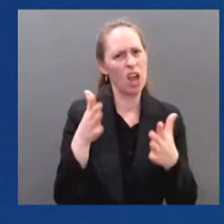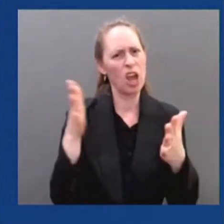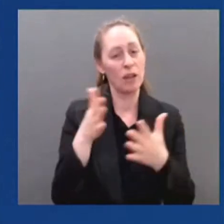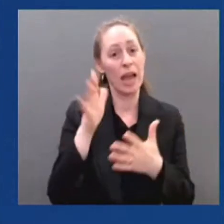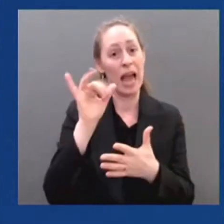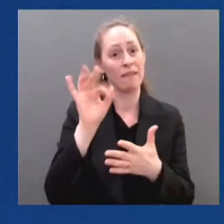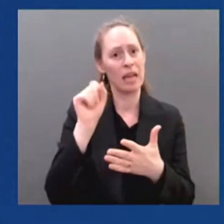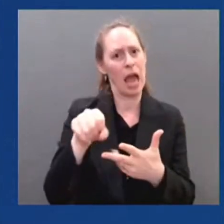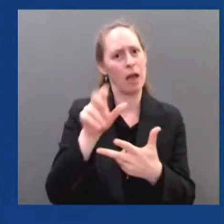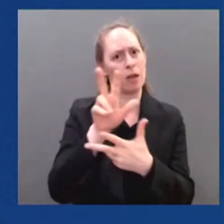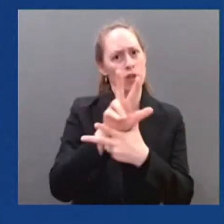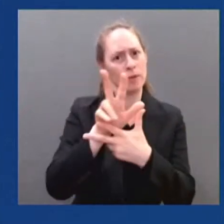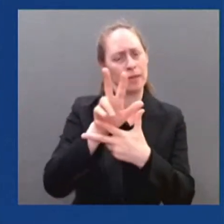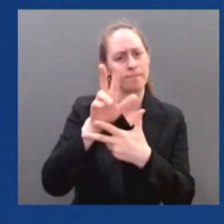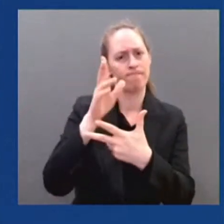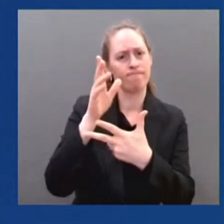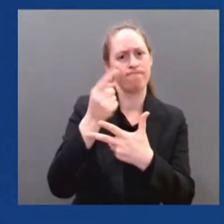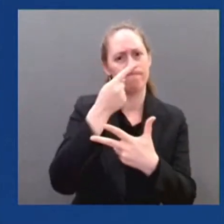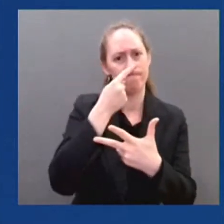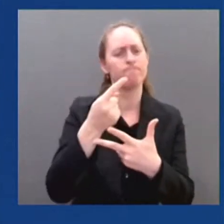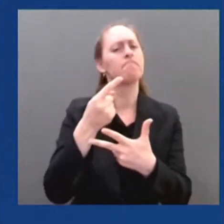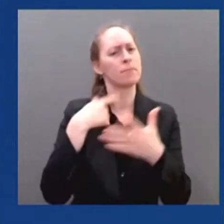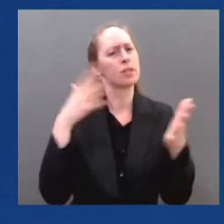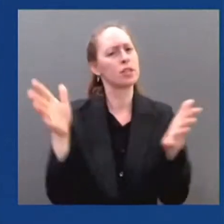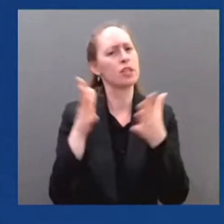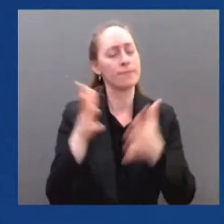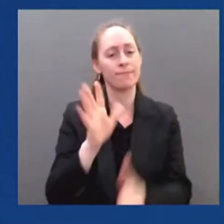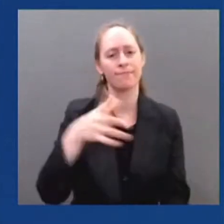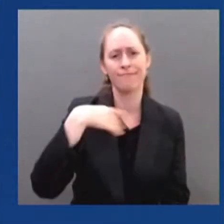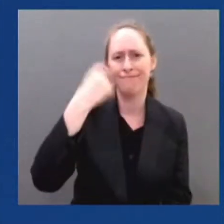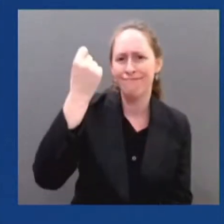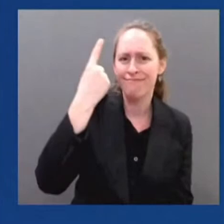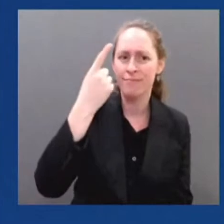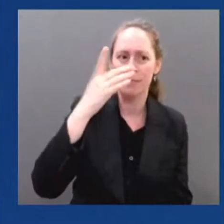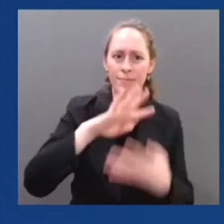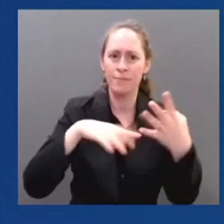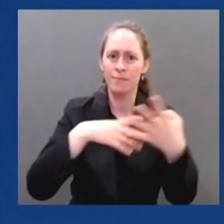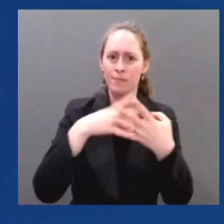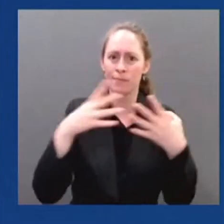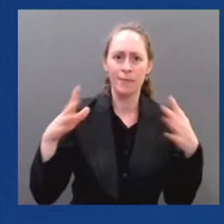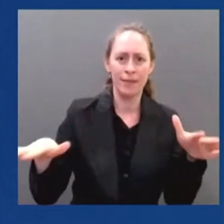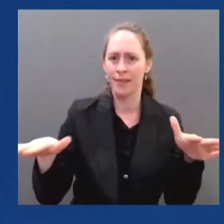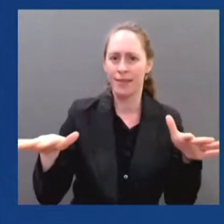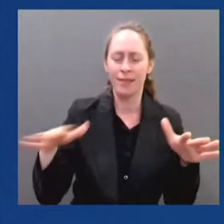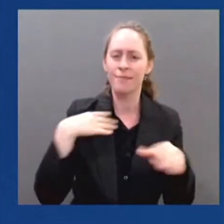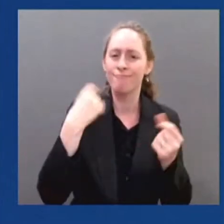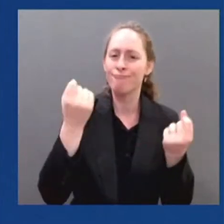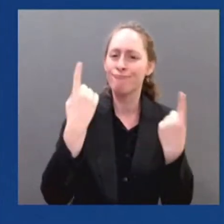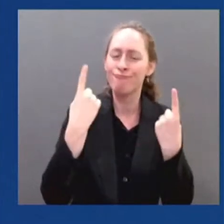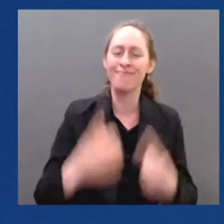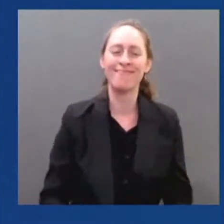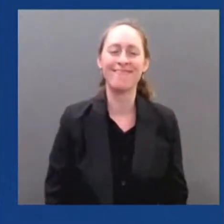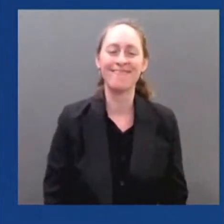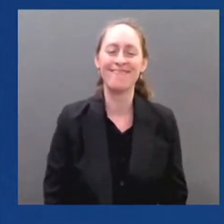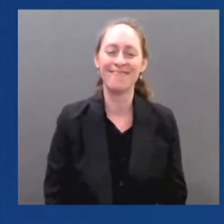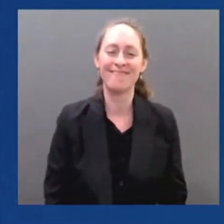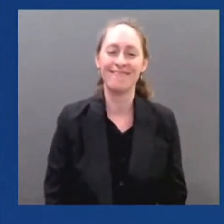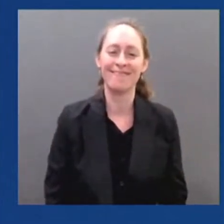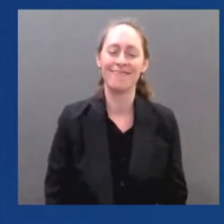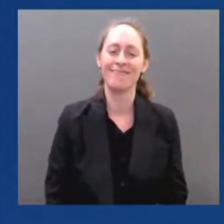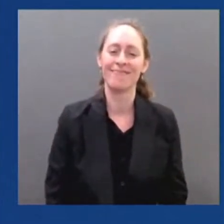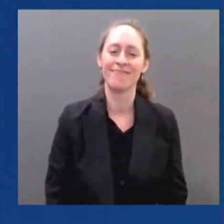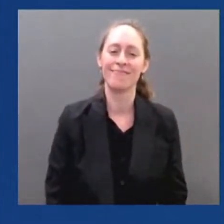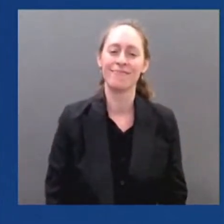administration course. With regard to guidance for families and for updated guidance, we